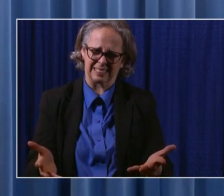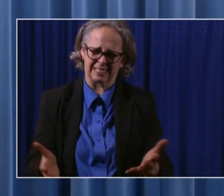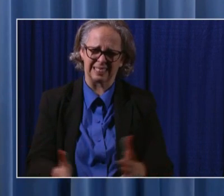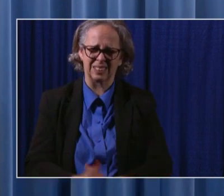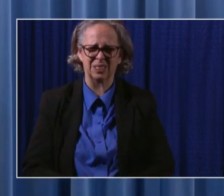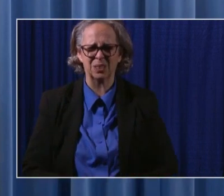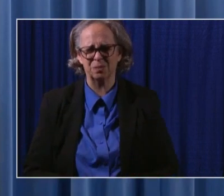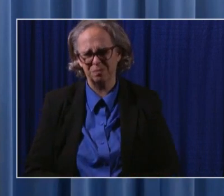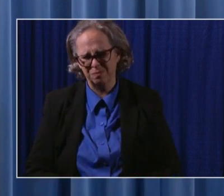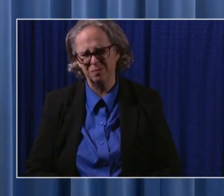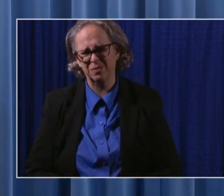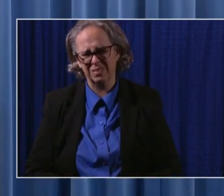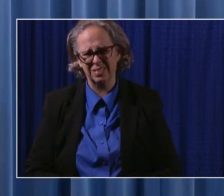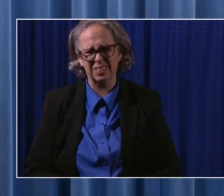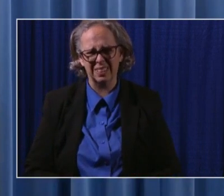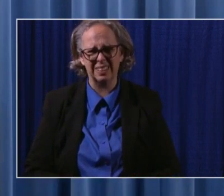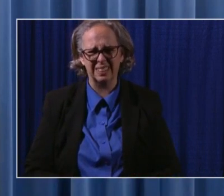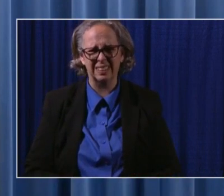we'll be making the order